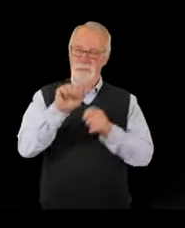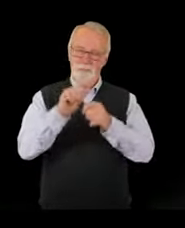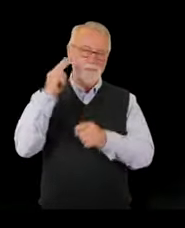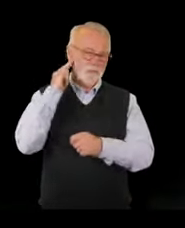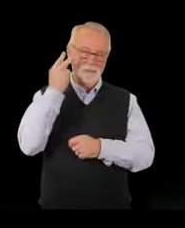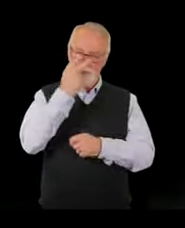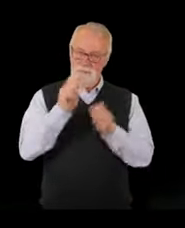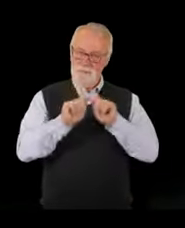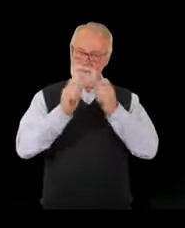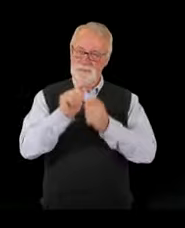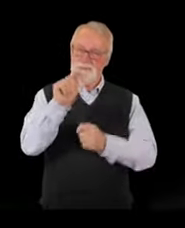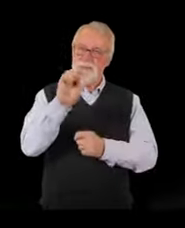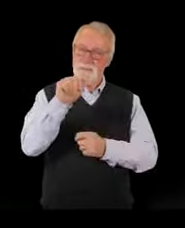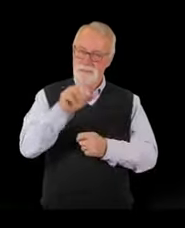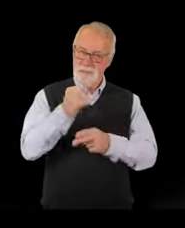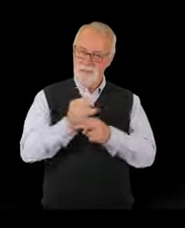trust website.